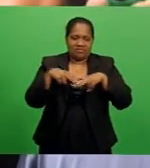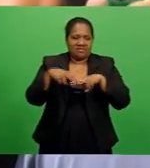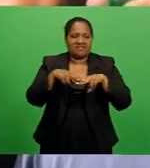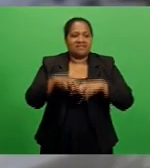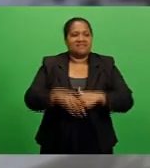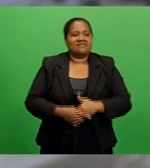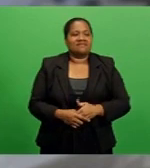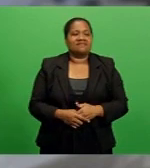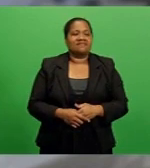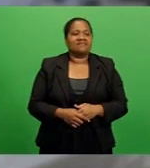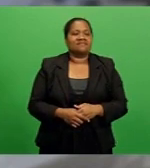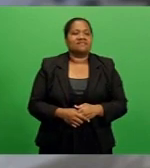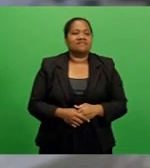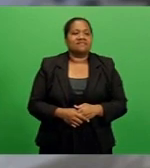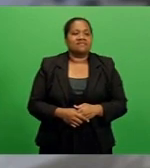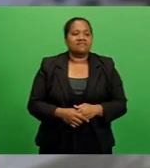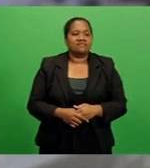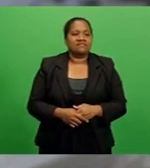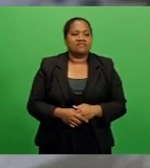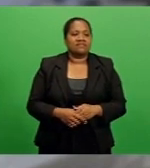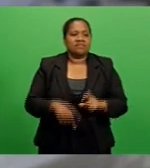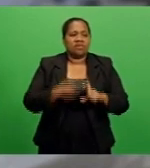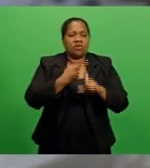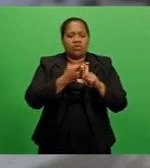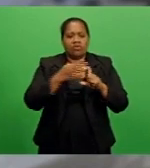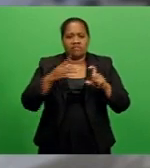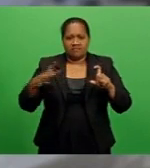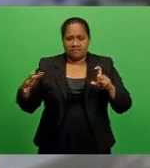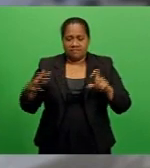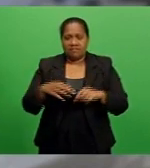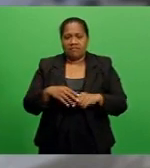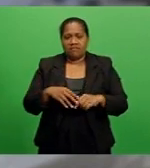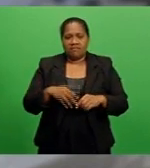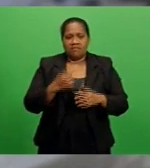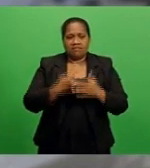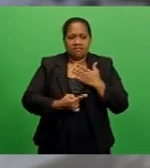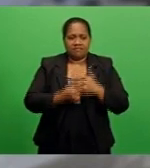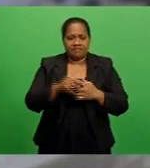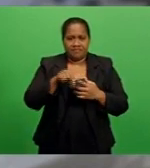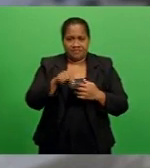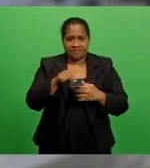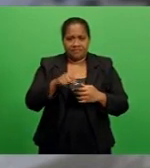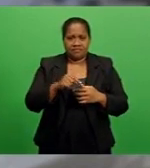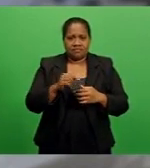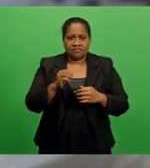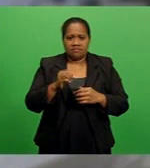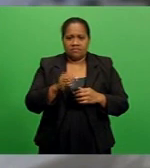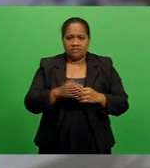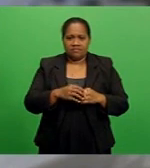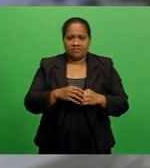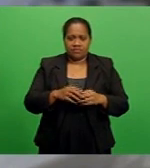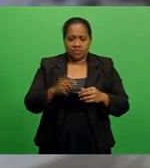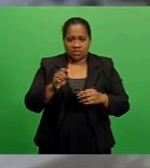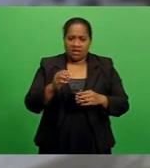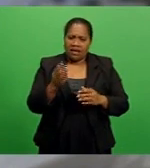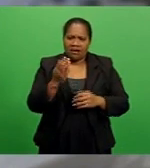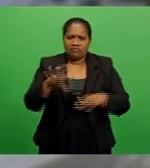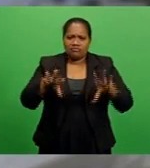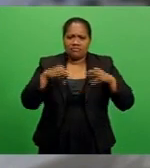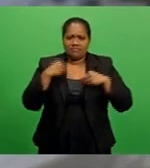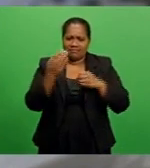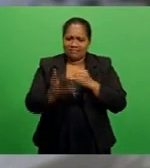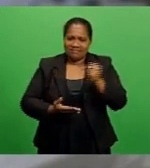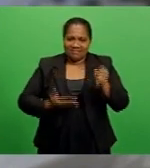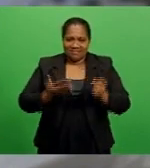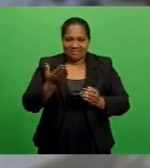FBC Sports. Korotongo boat rider surfer Keisha Wakeham dominated the Surfing Fiji Awards night, taking out top